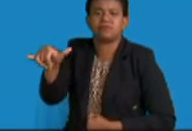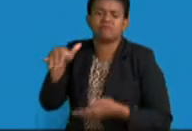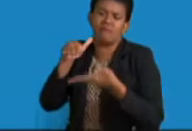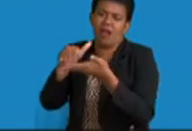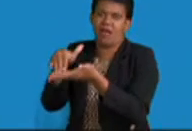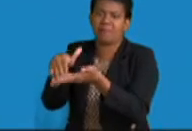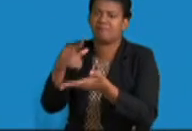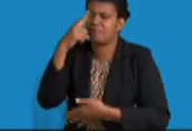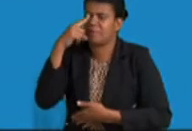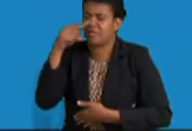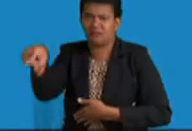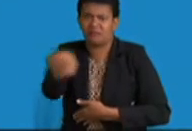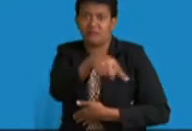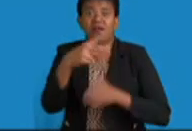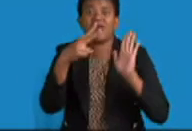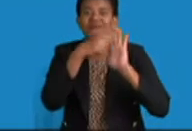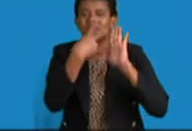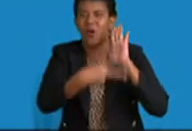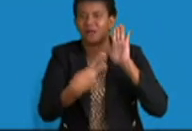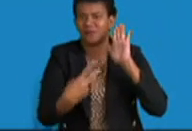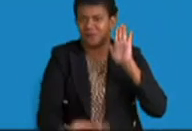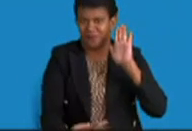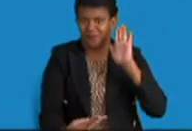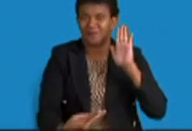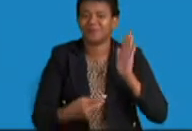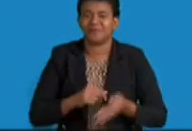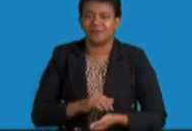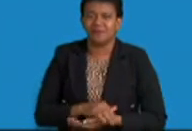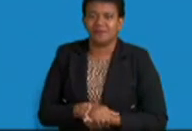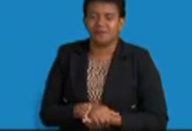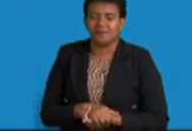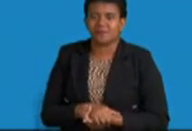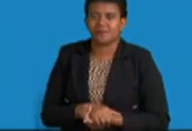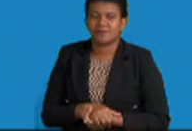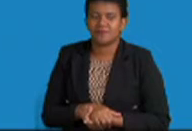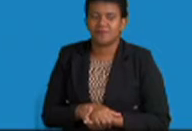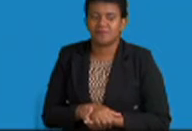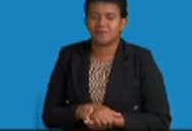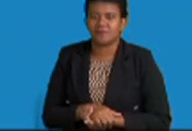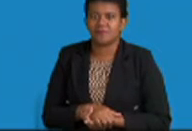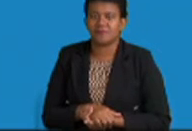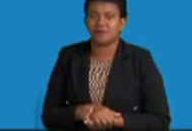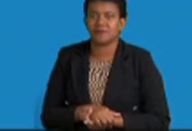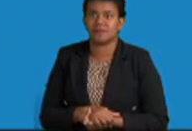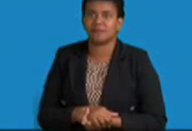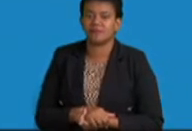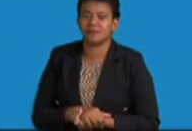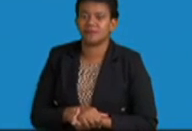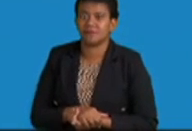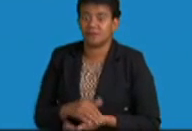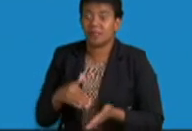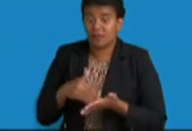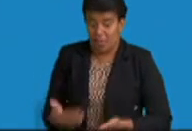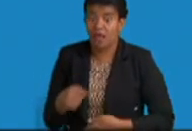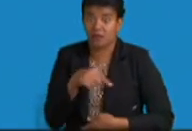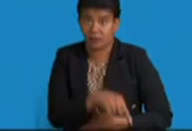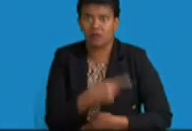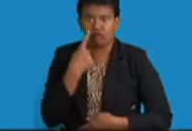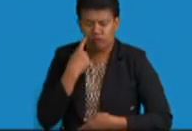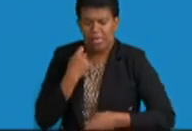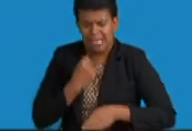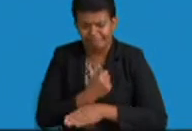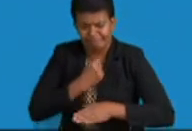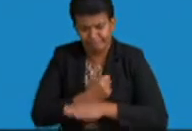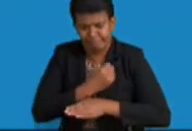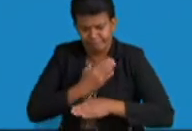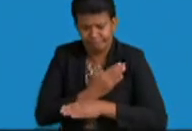Despite the relatively positive perceptions on the HADR focus, there are areas we intend to improve, and we are working to prepare